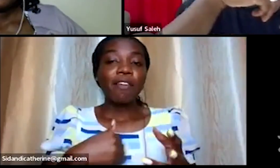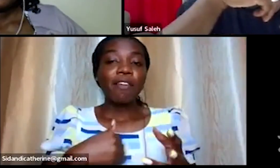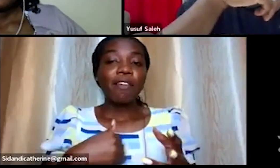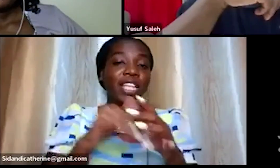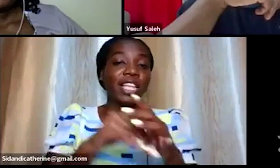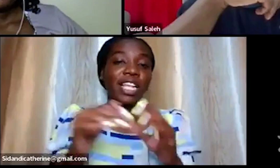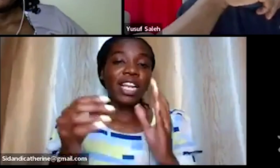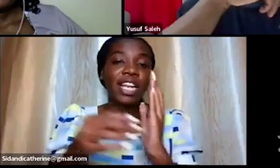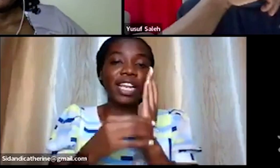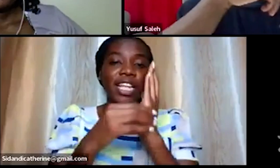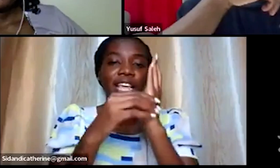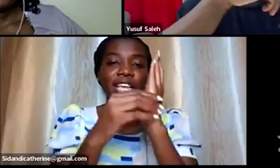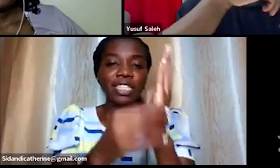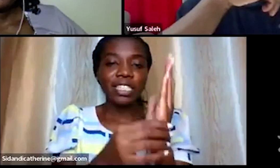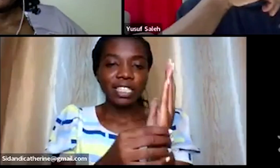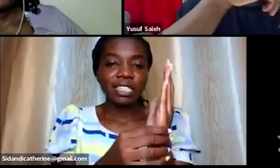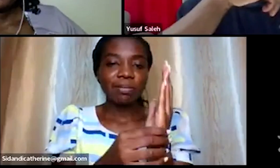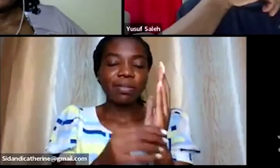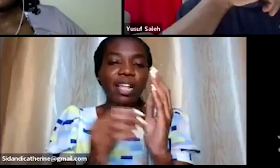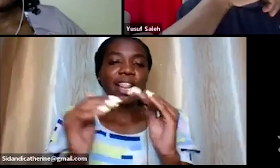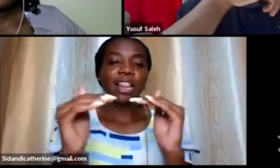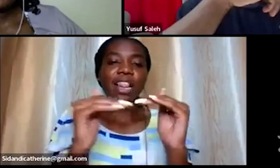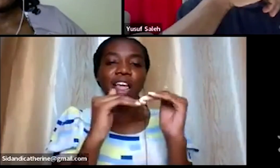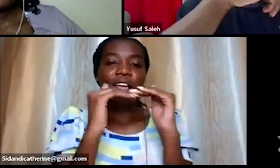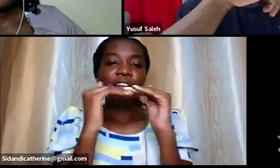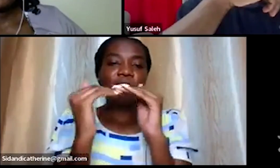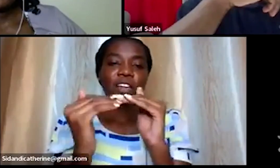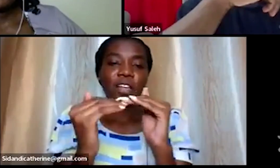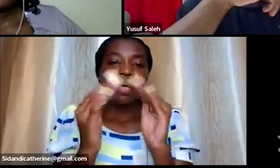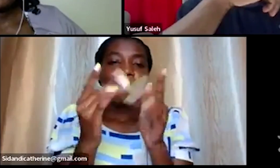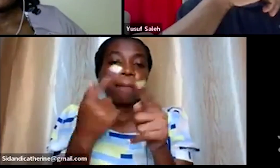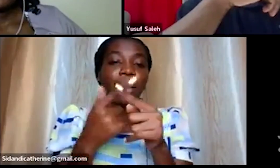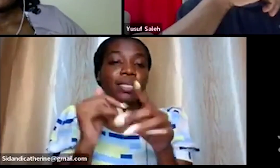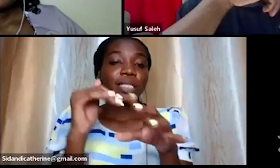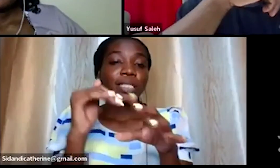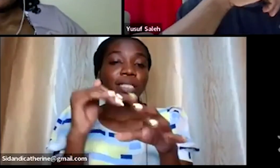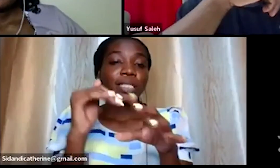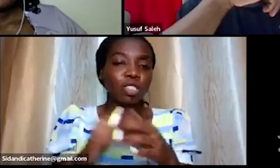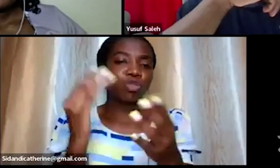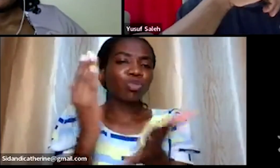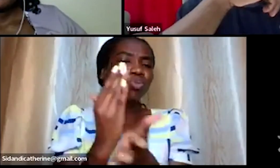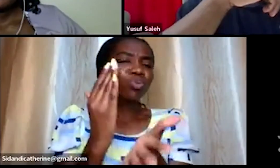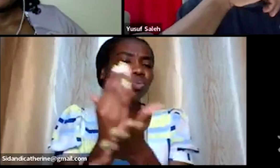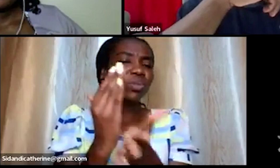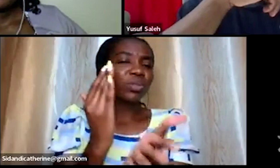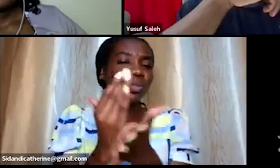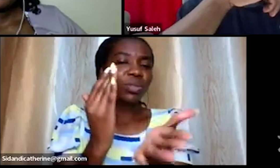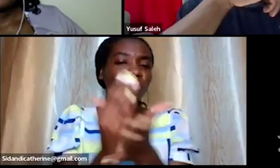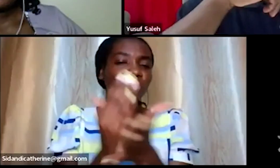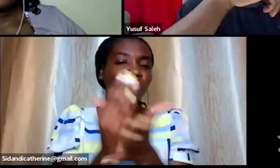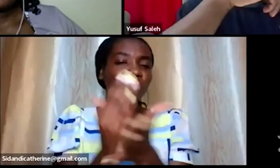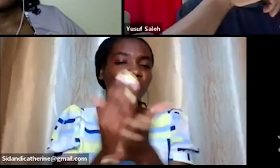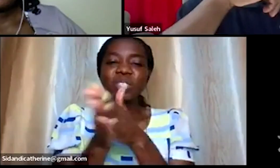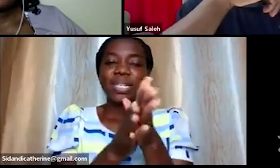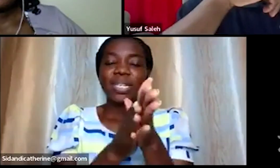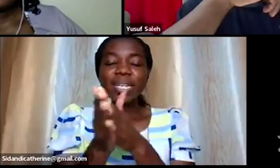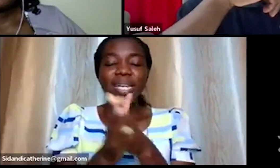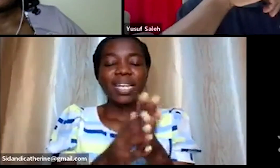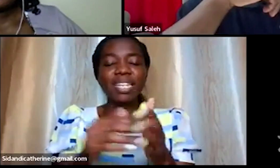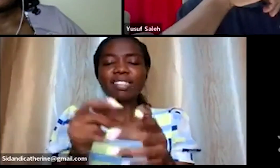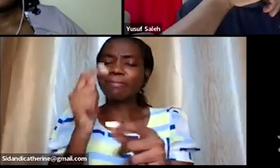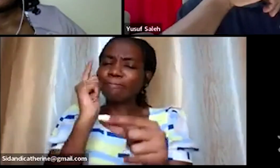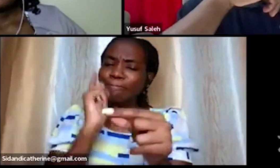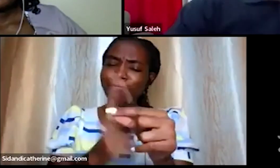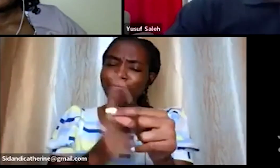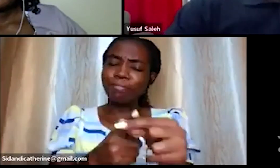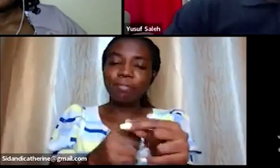leadership level. But in reality, they're not passionate, they are not grounded, their